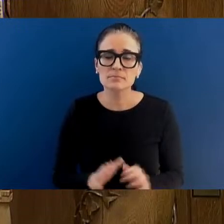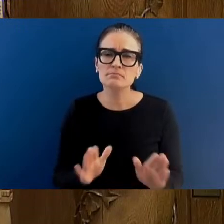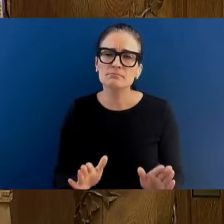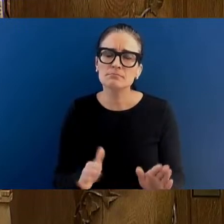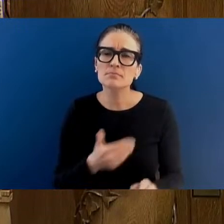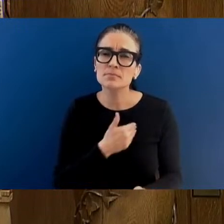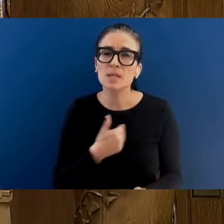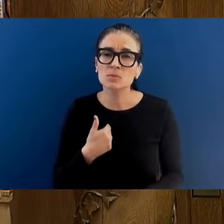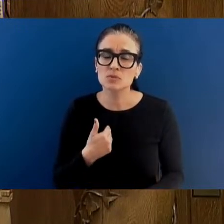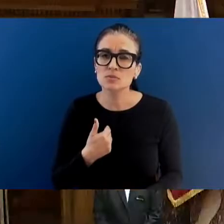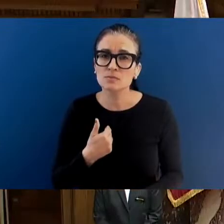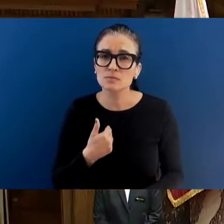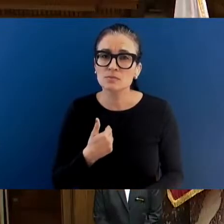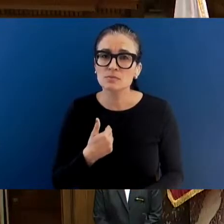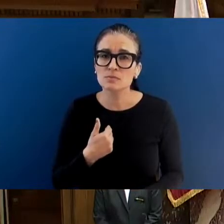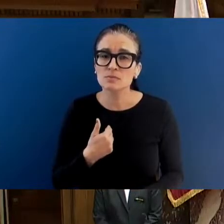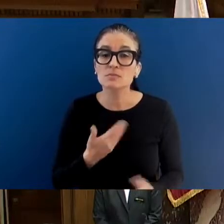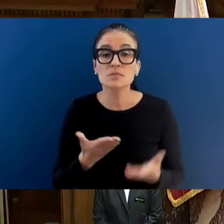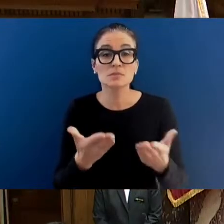Madam Clerk.